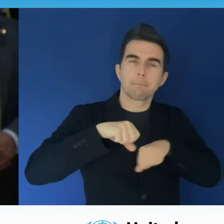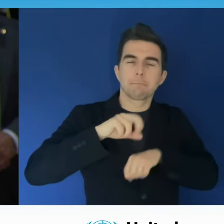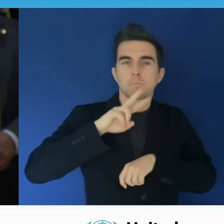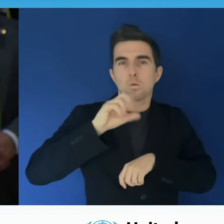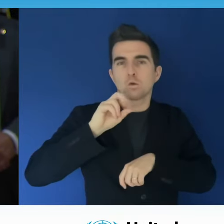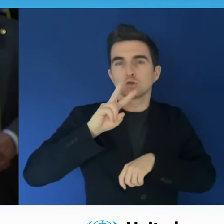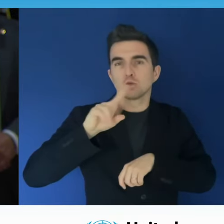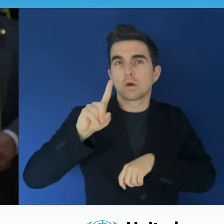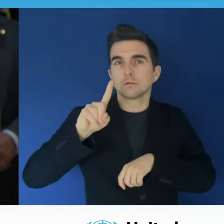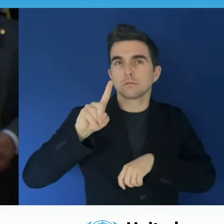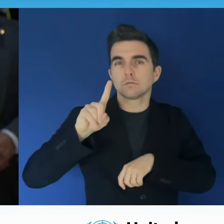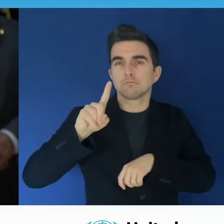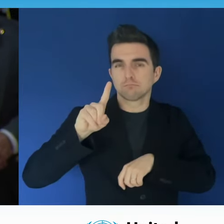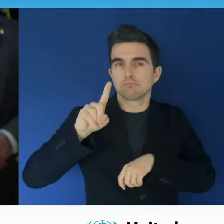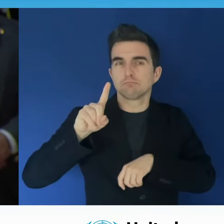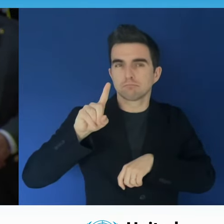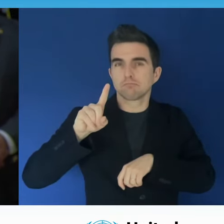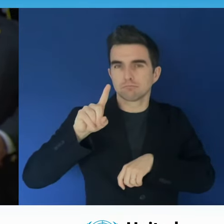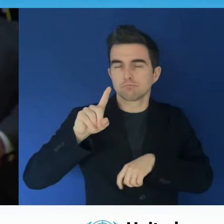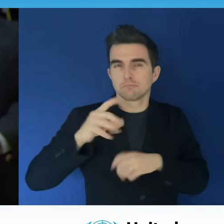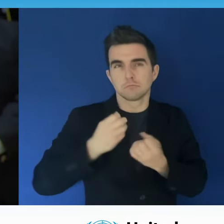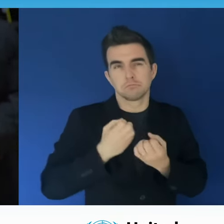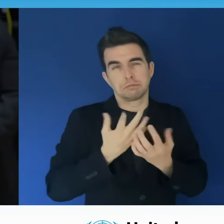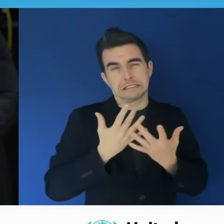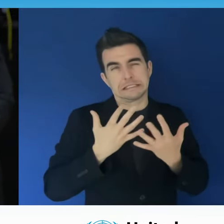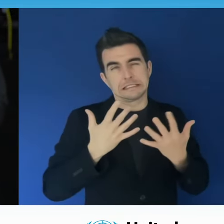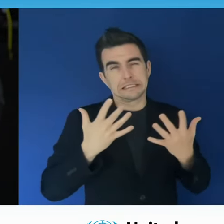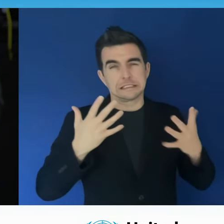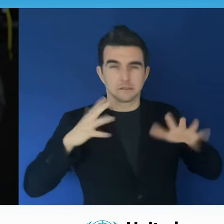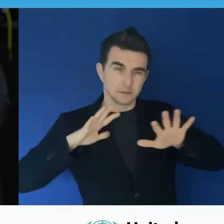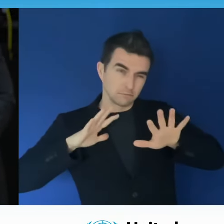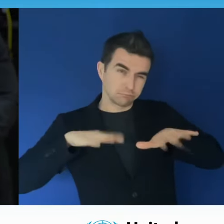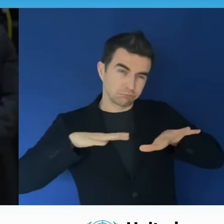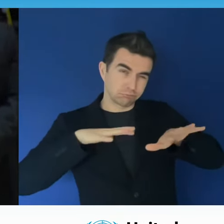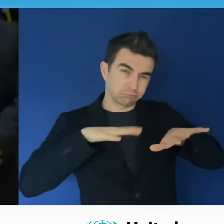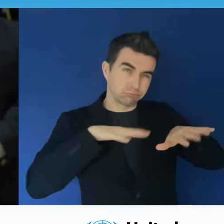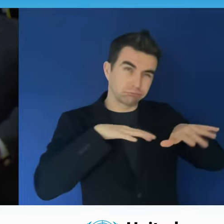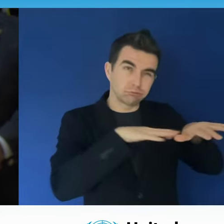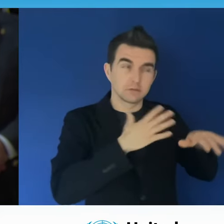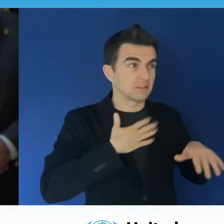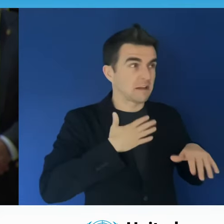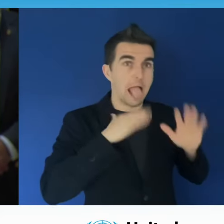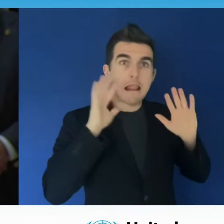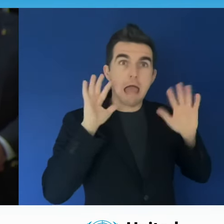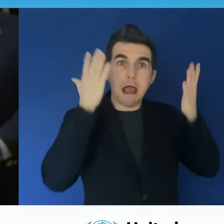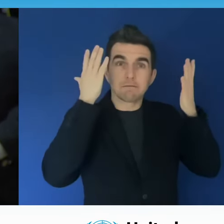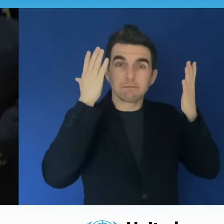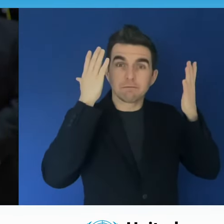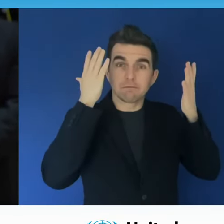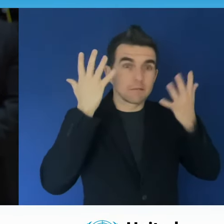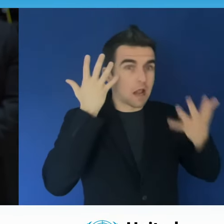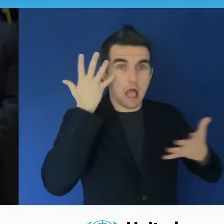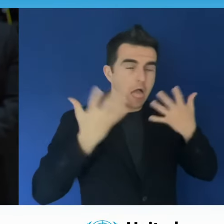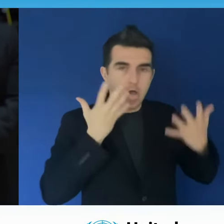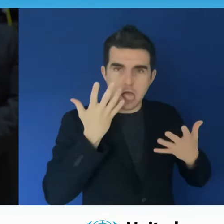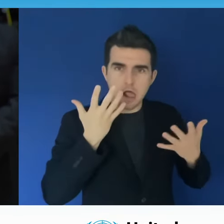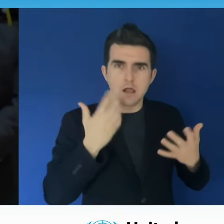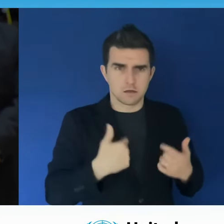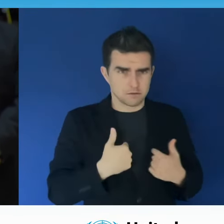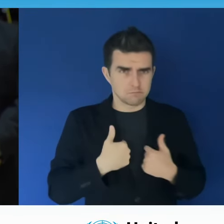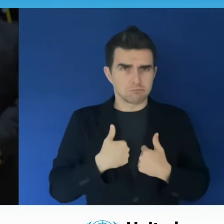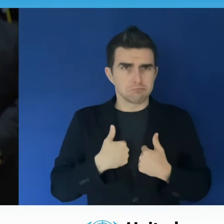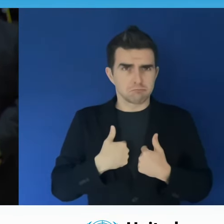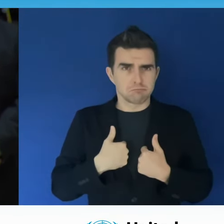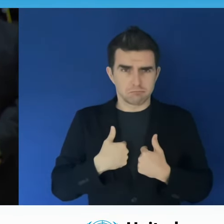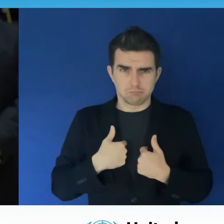and millions of others stayed in hope that the Taliban might have changed. But this